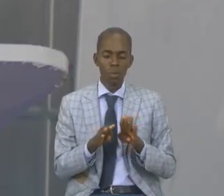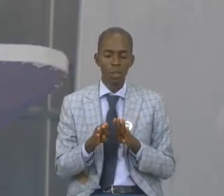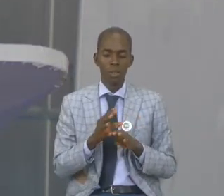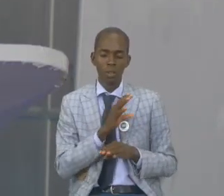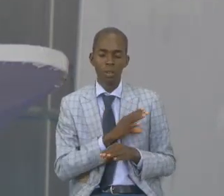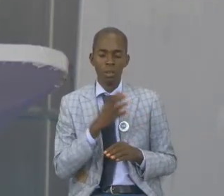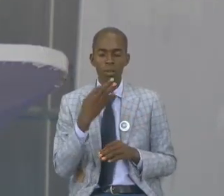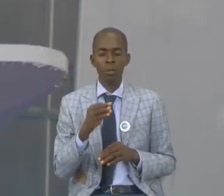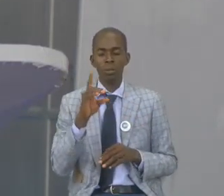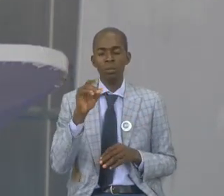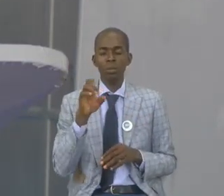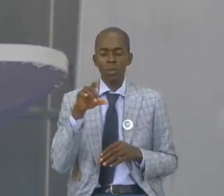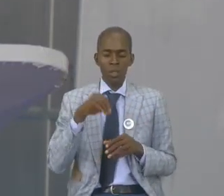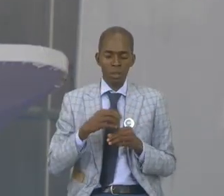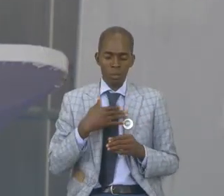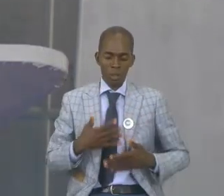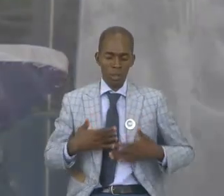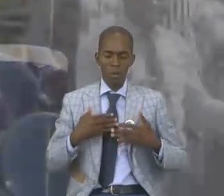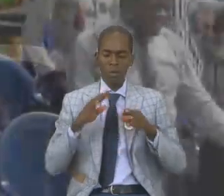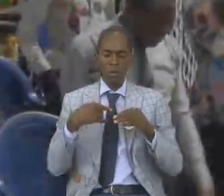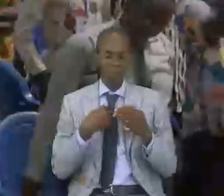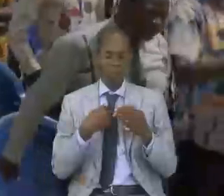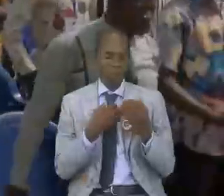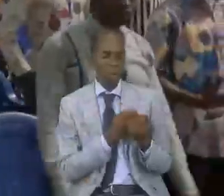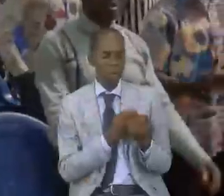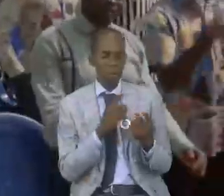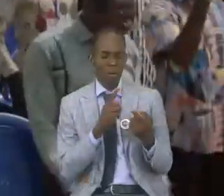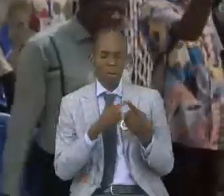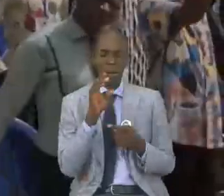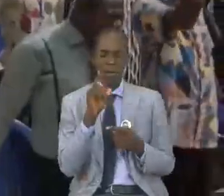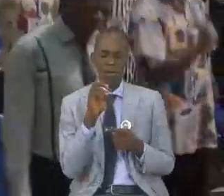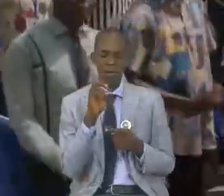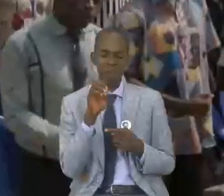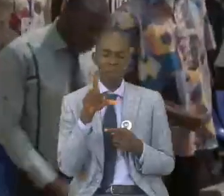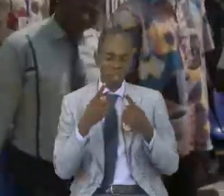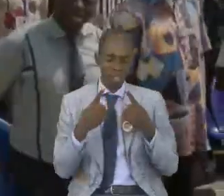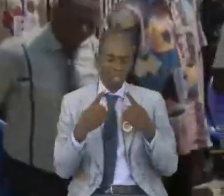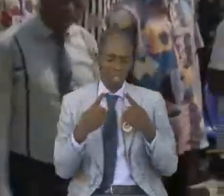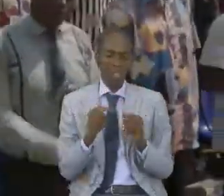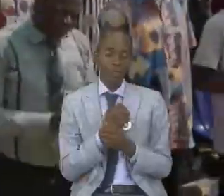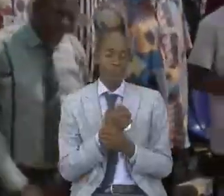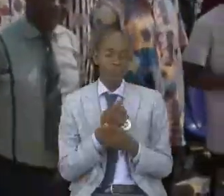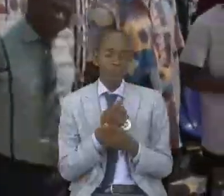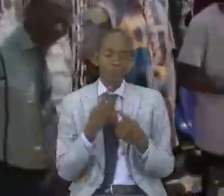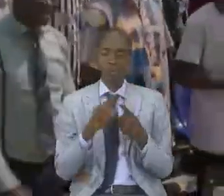Courage to stand for you like Daniel. Dare to be a Daniel. Dare to stand